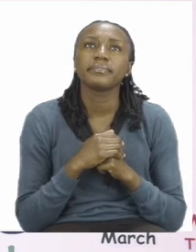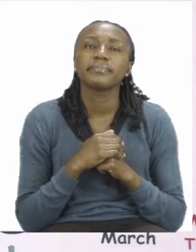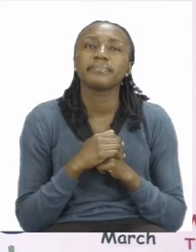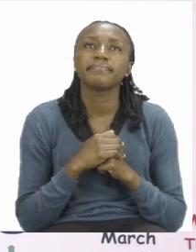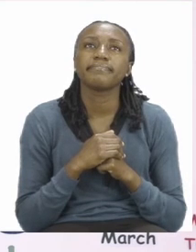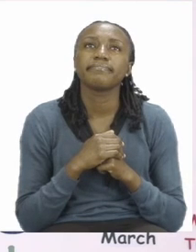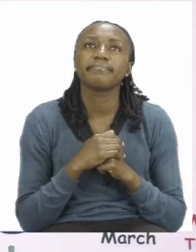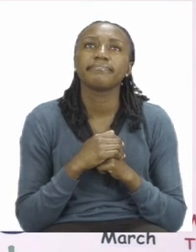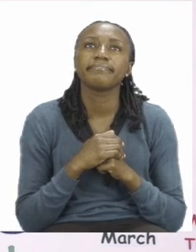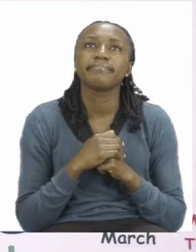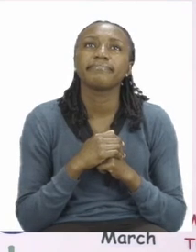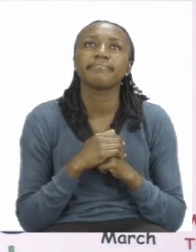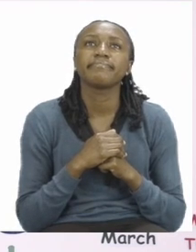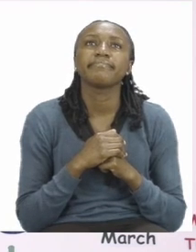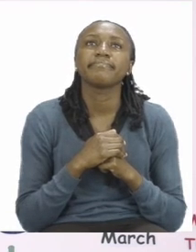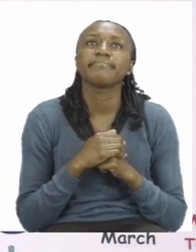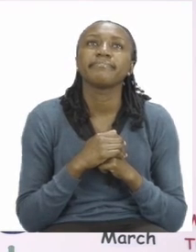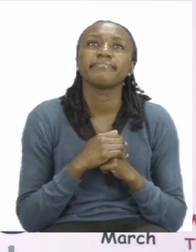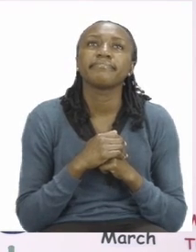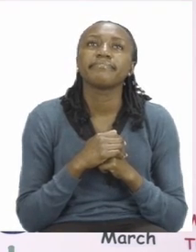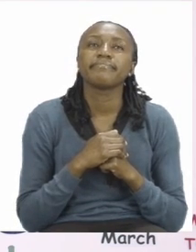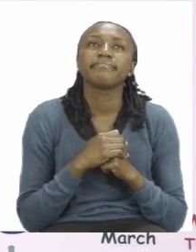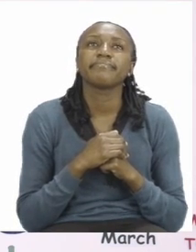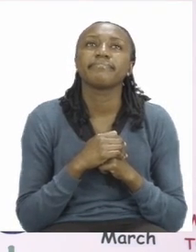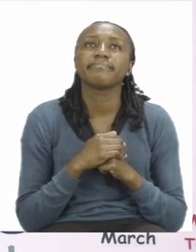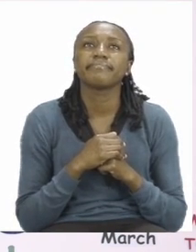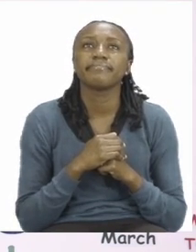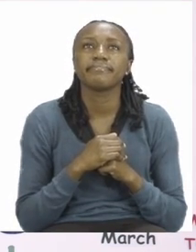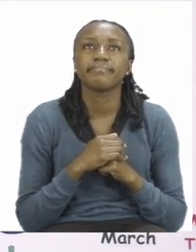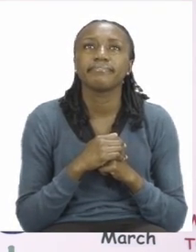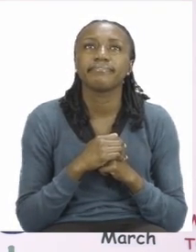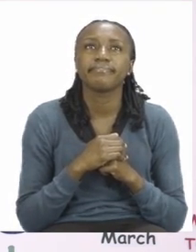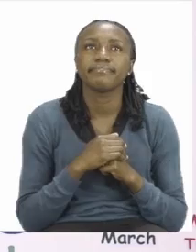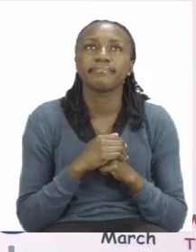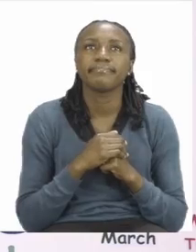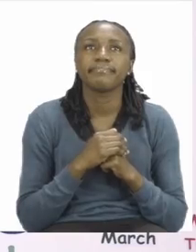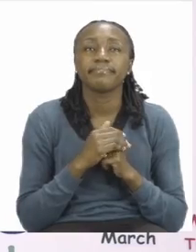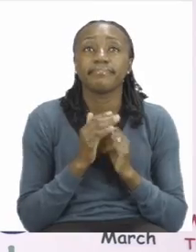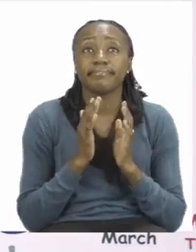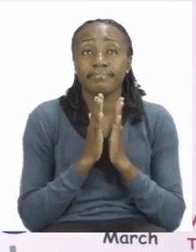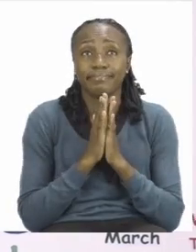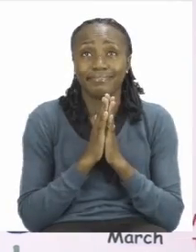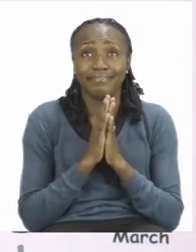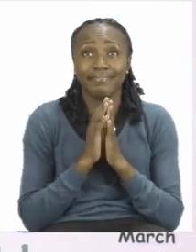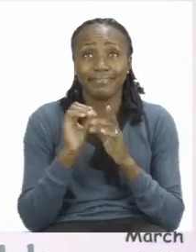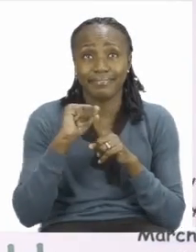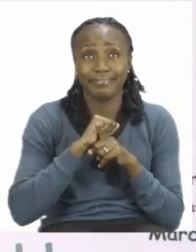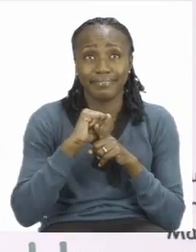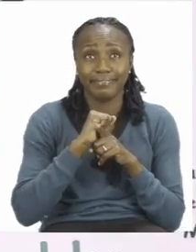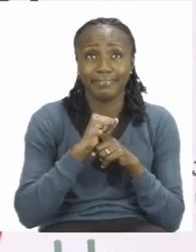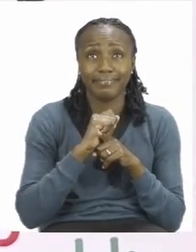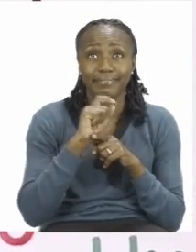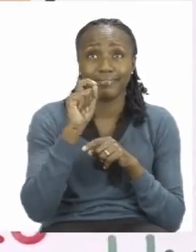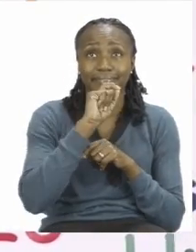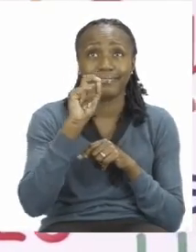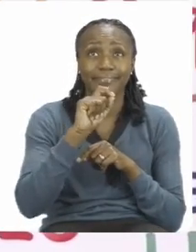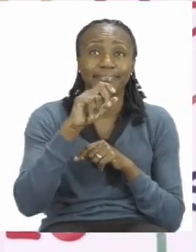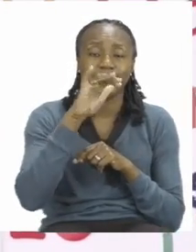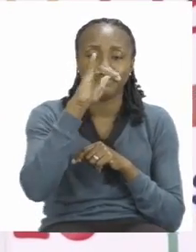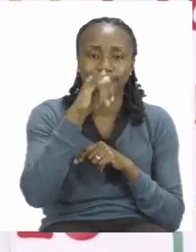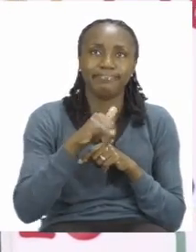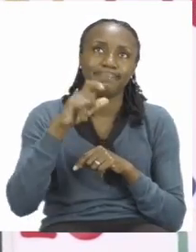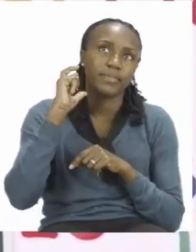So that is big letter Y. I want you to practice with your finger. You start at the top line and you go